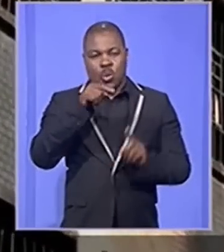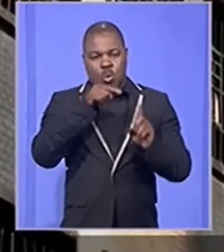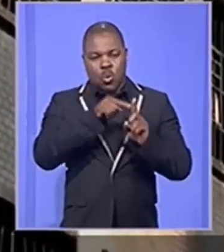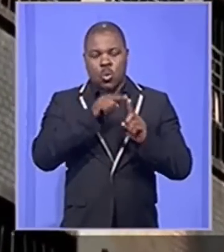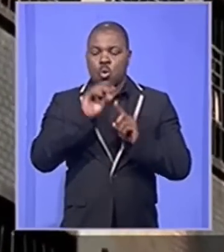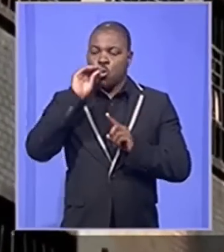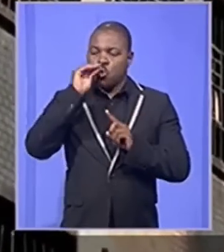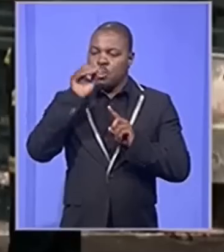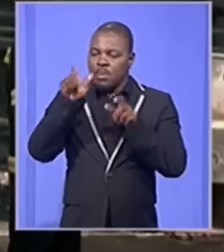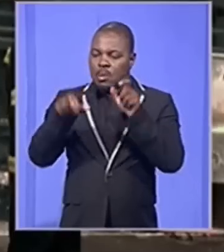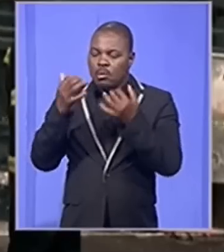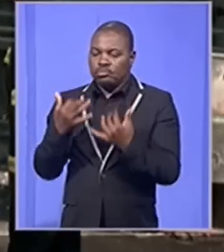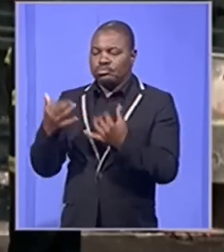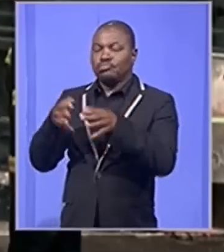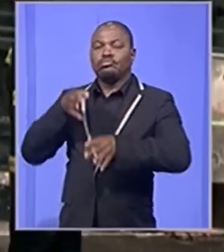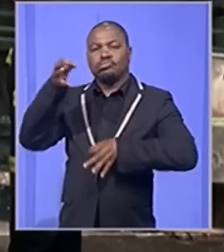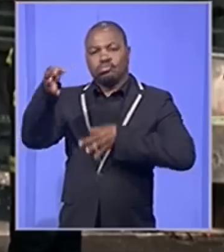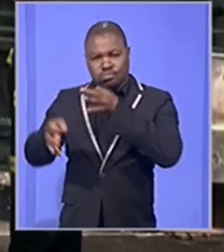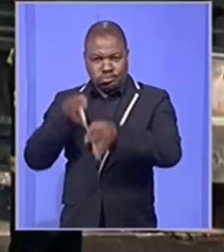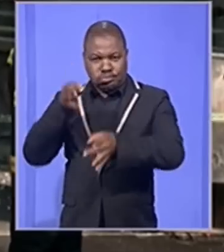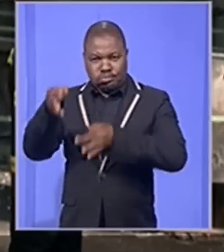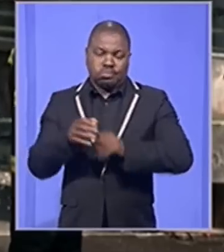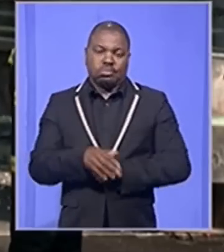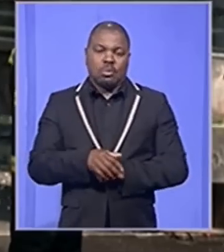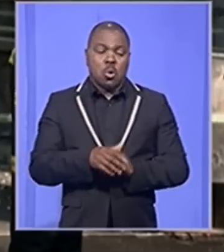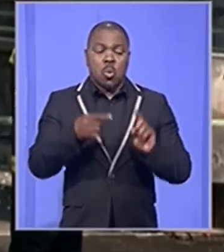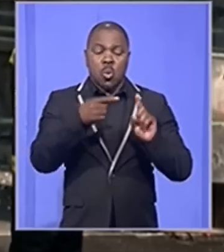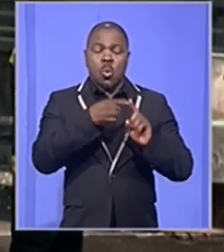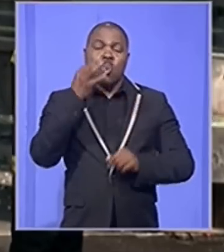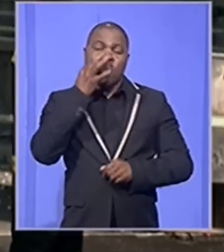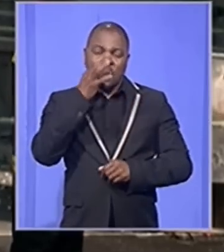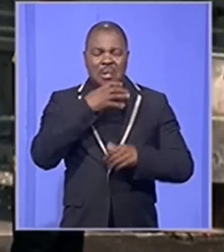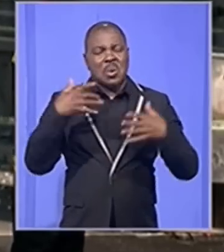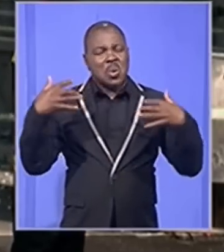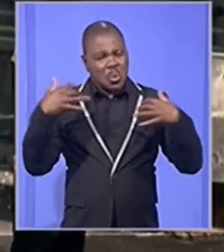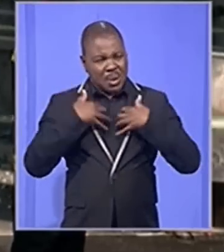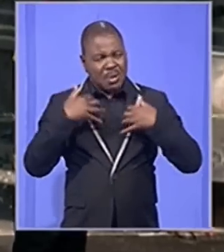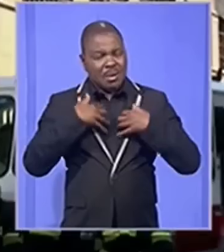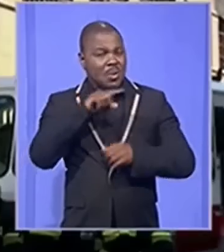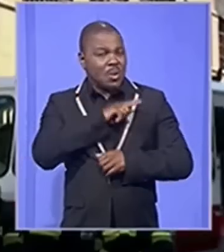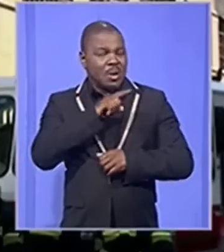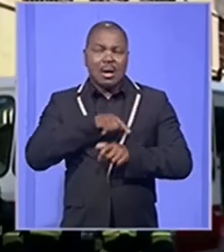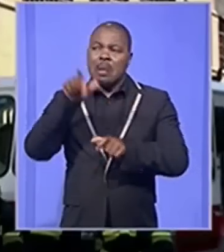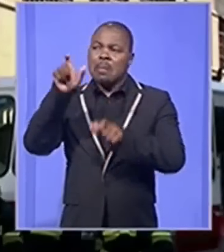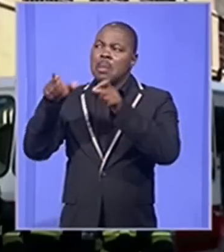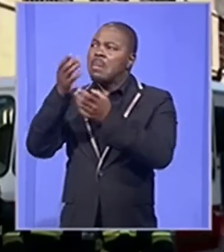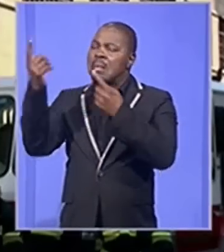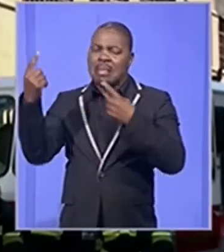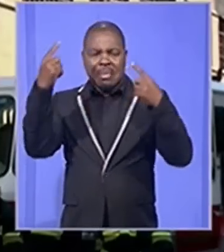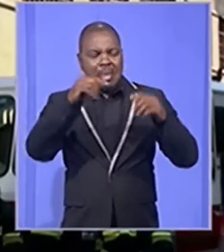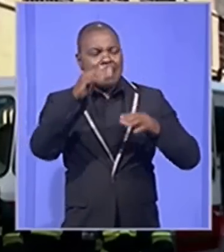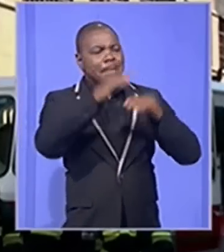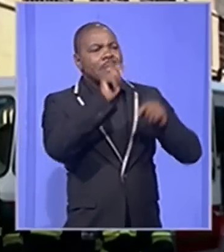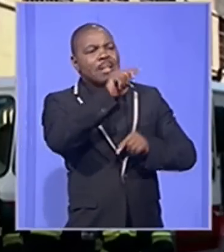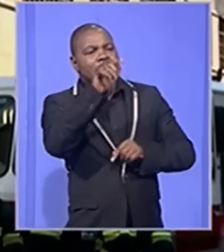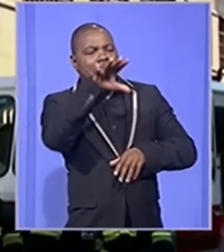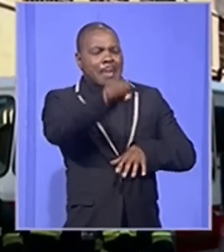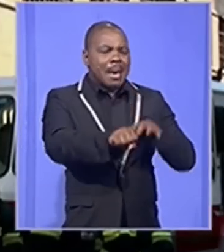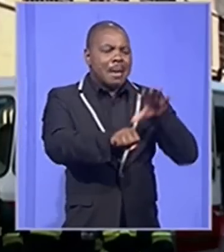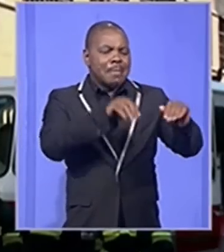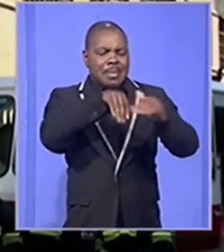sekokomala wa masepala wa Johannesburg, Dada Morero, a re ba tshwenyegile thata ke baagi bao ba ipharang ka bodipa mo